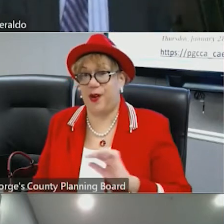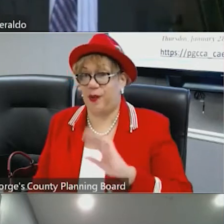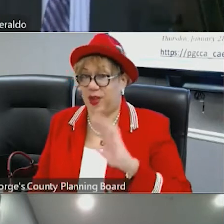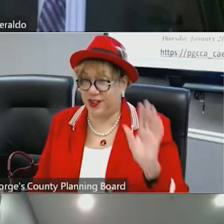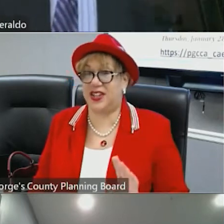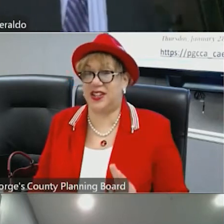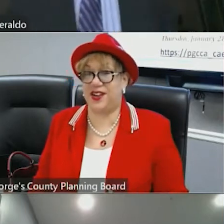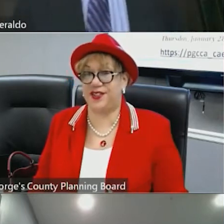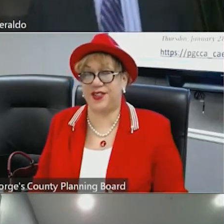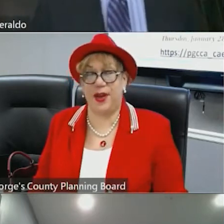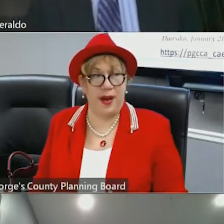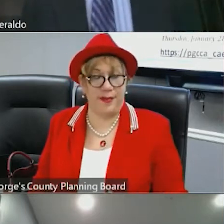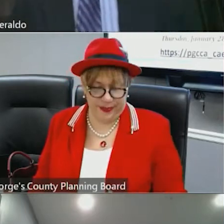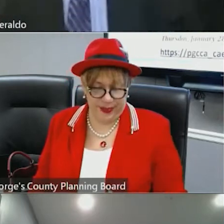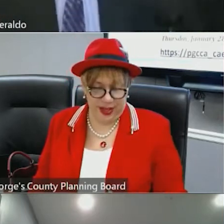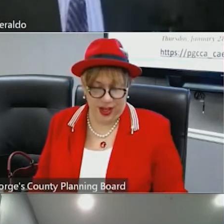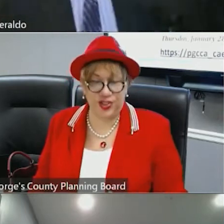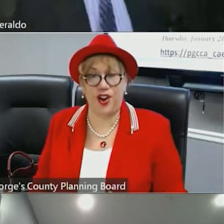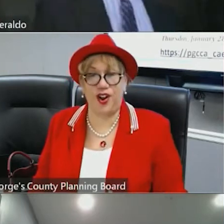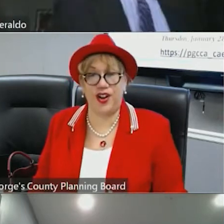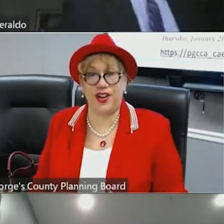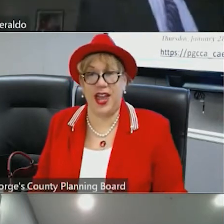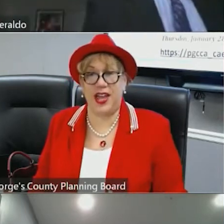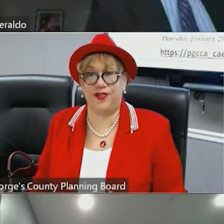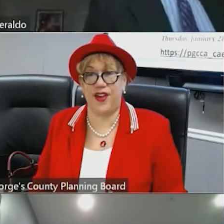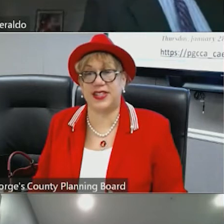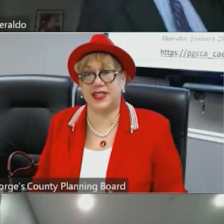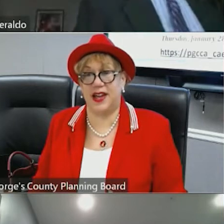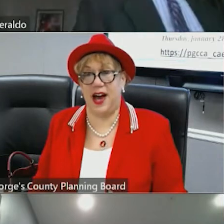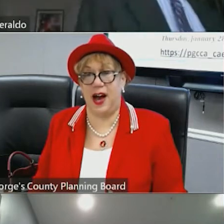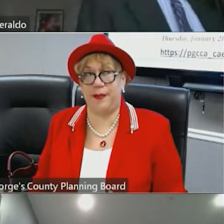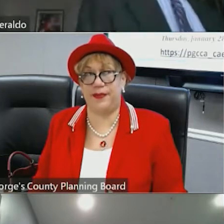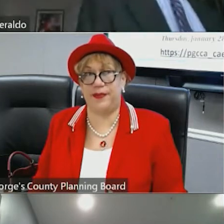We understand that there's some concern and threats